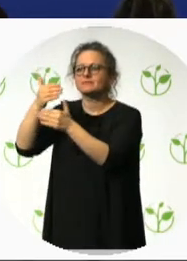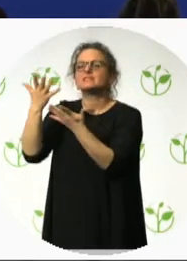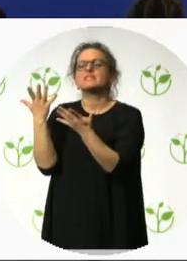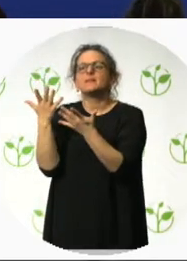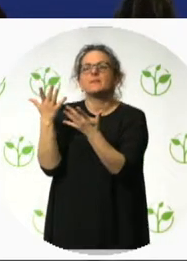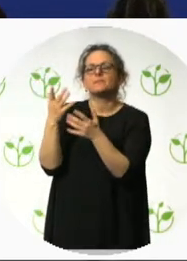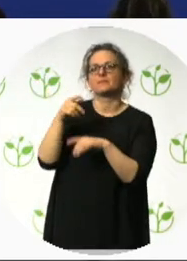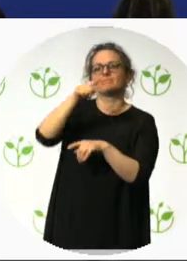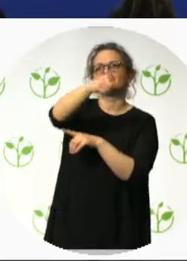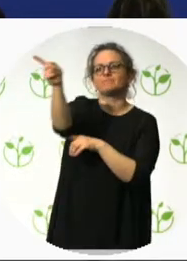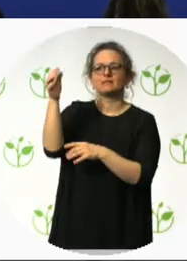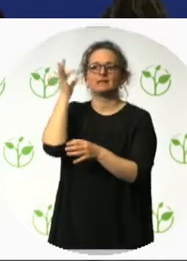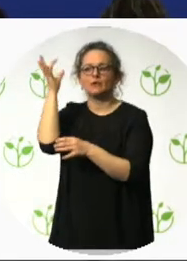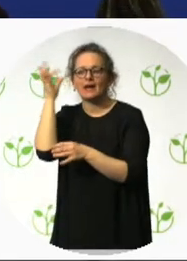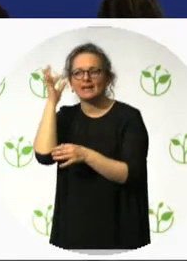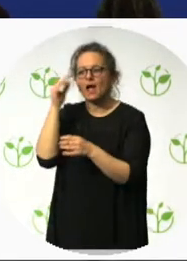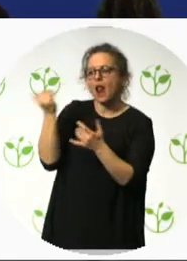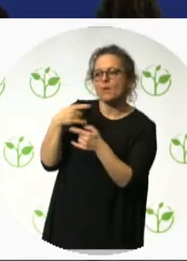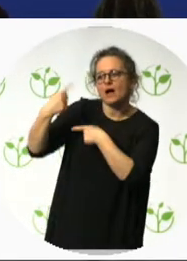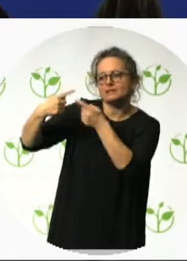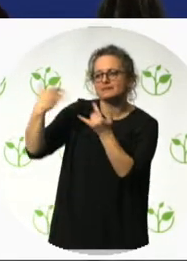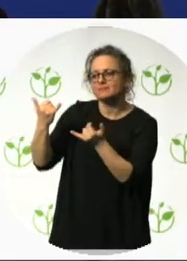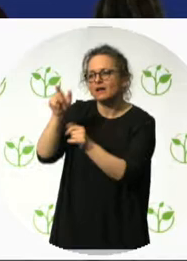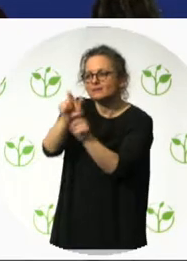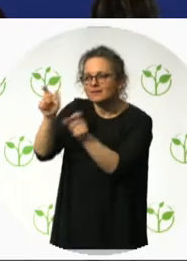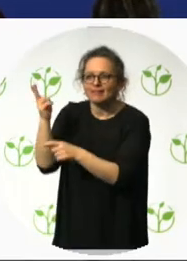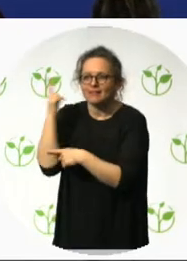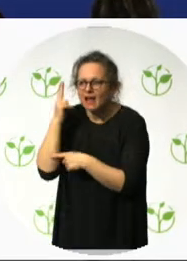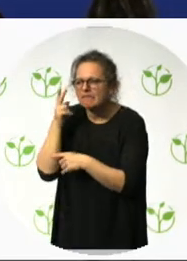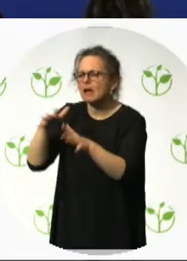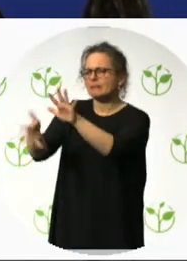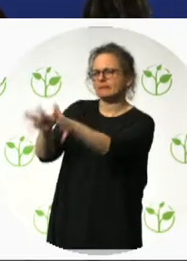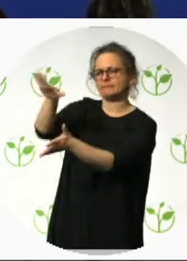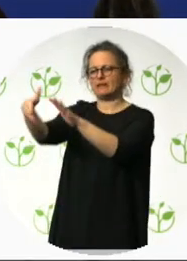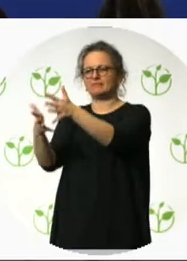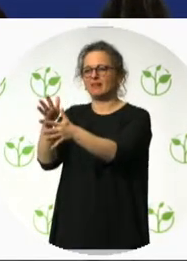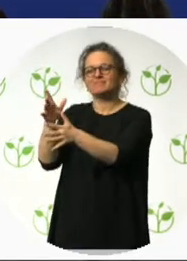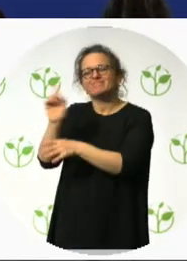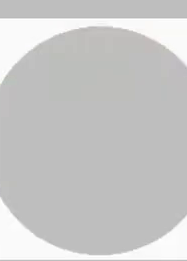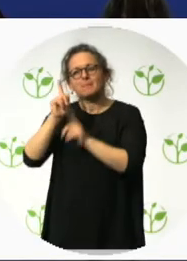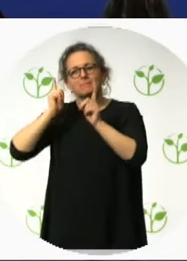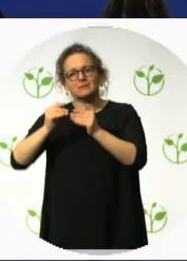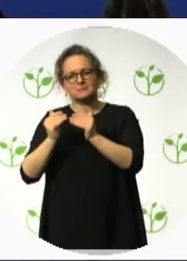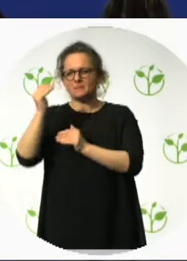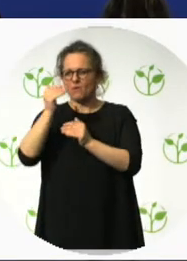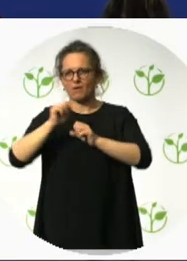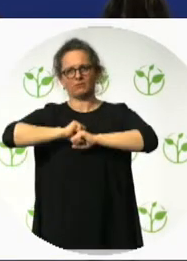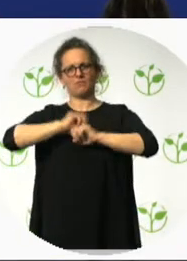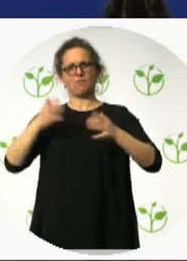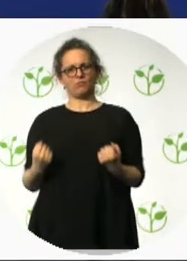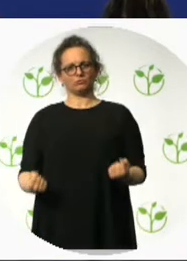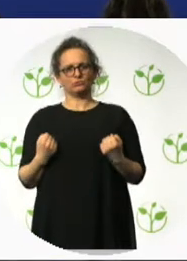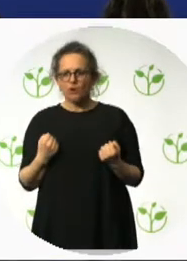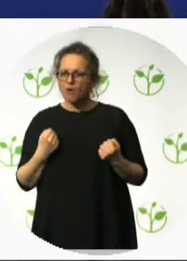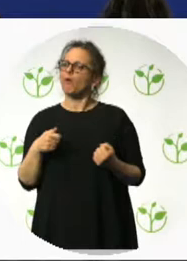They really change their attitude, and they show positive attitude towards the